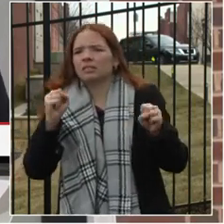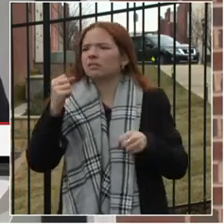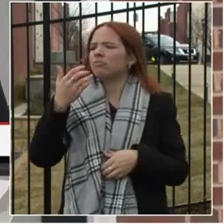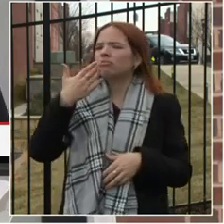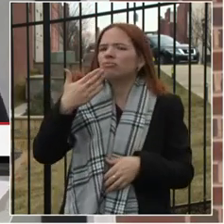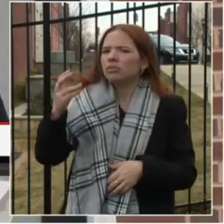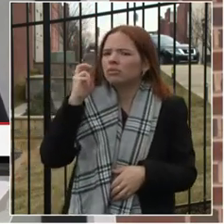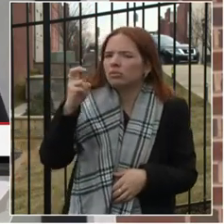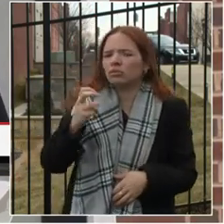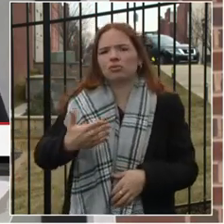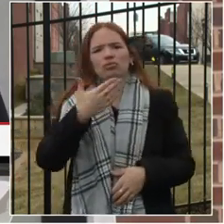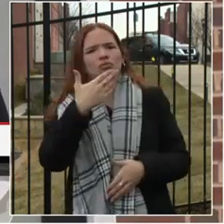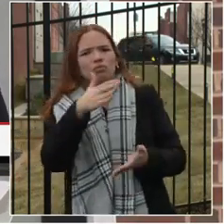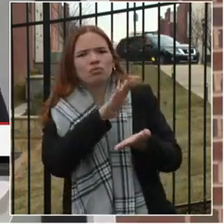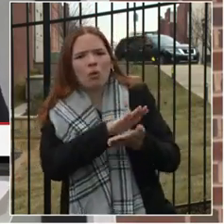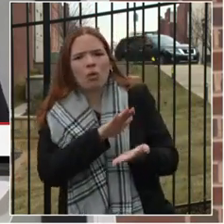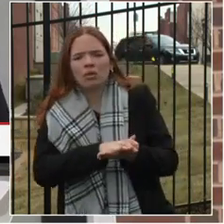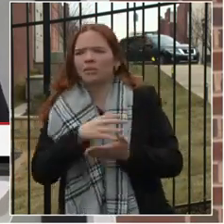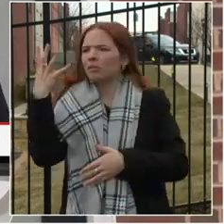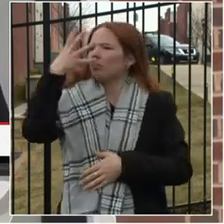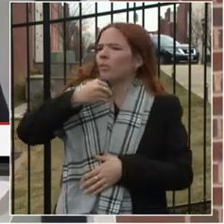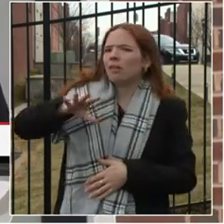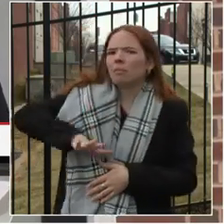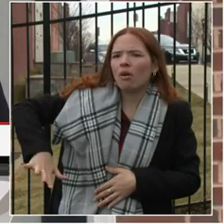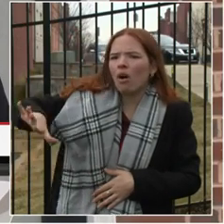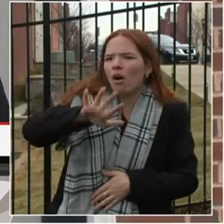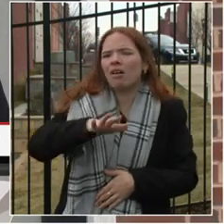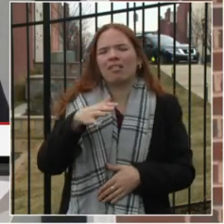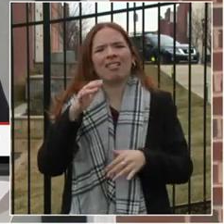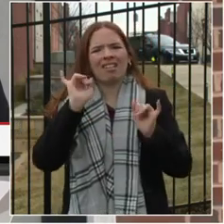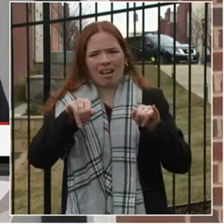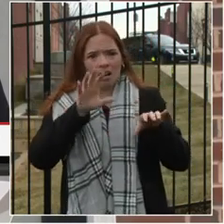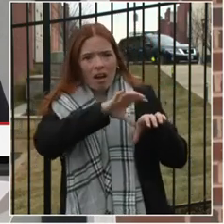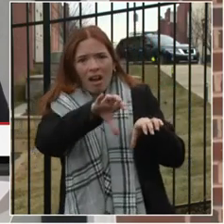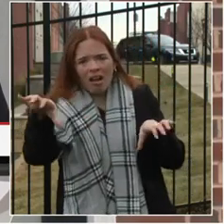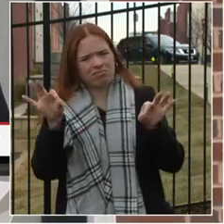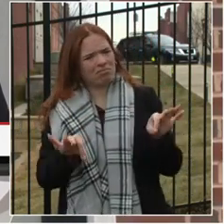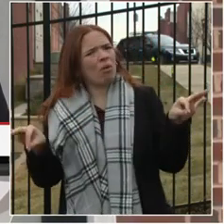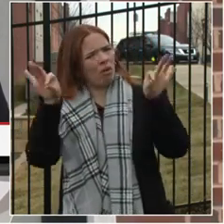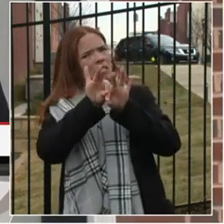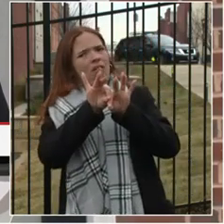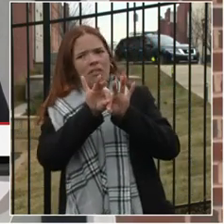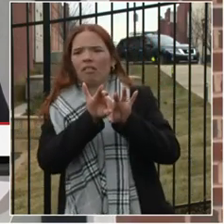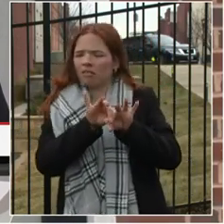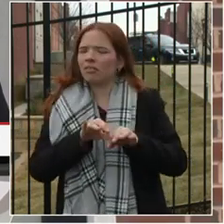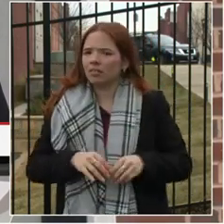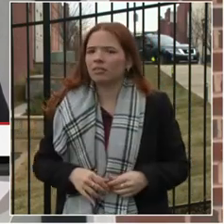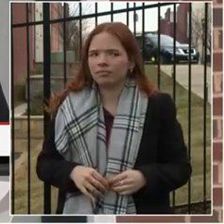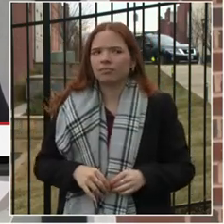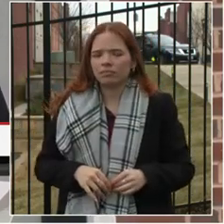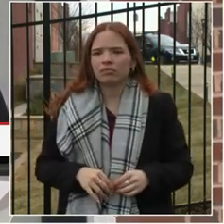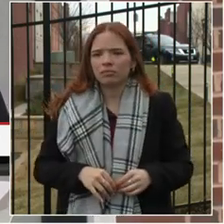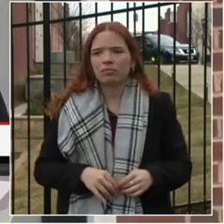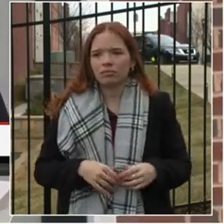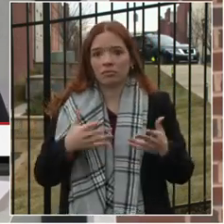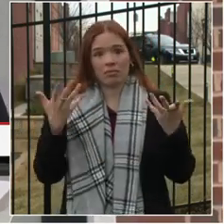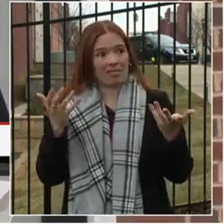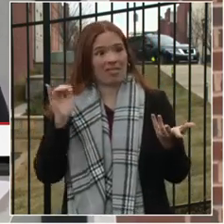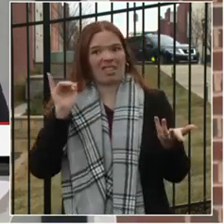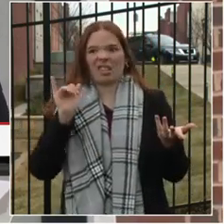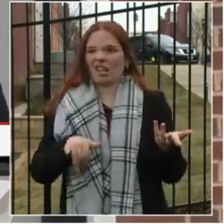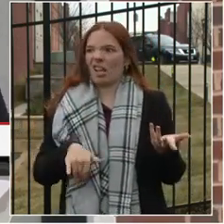parks, and all of the amenities that you would expect. And in fact, that is part of our 5-year